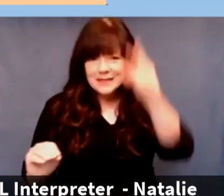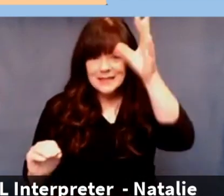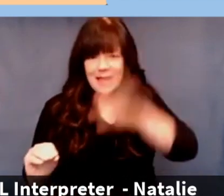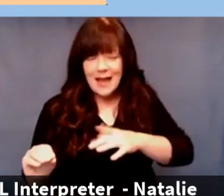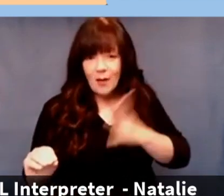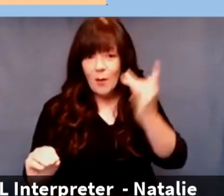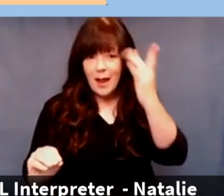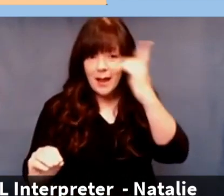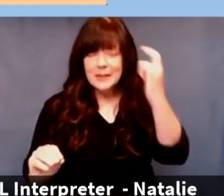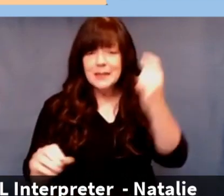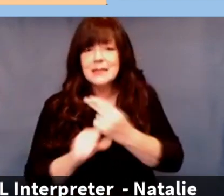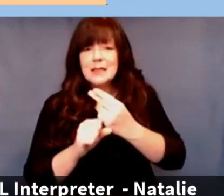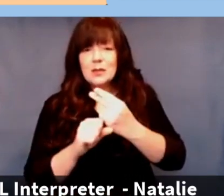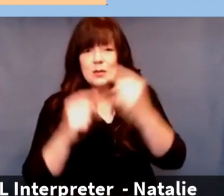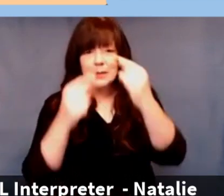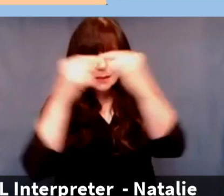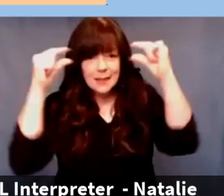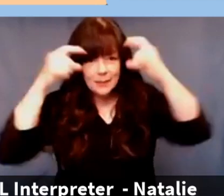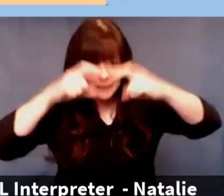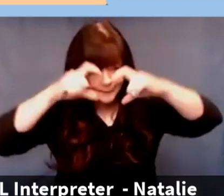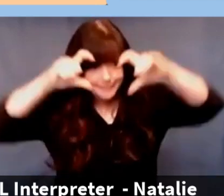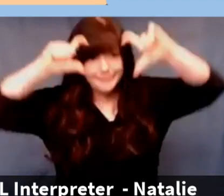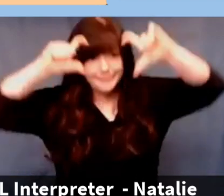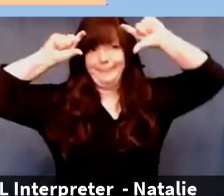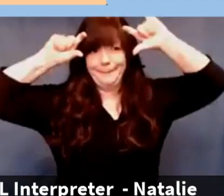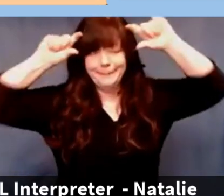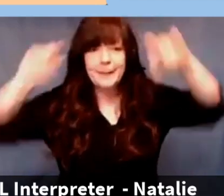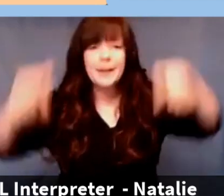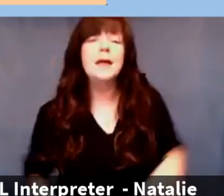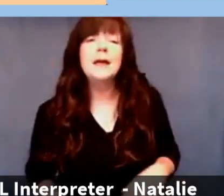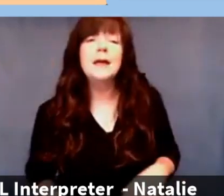It's the best. So it was